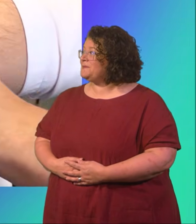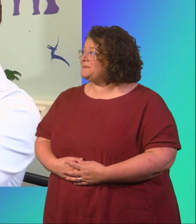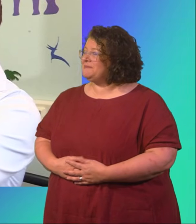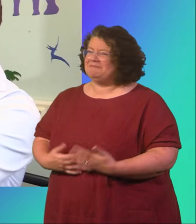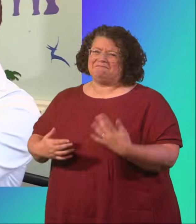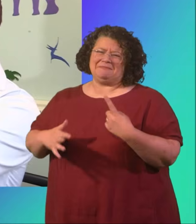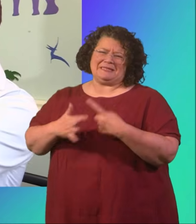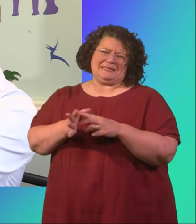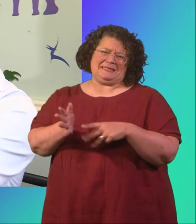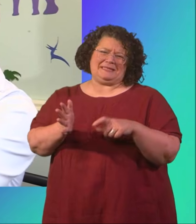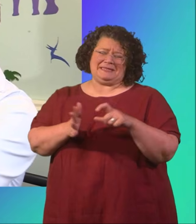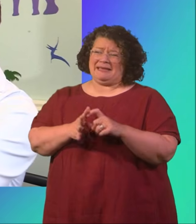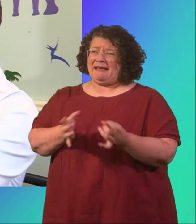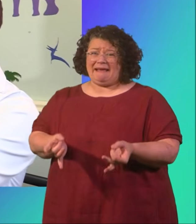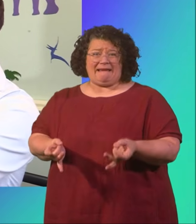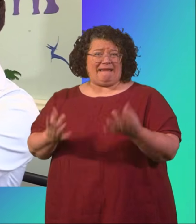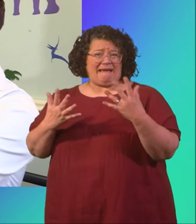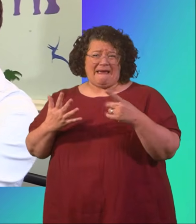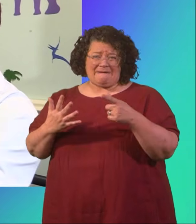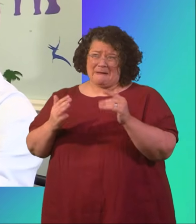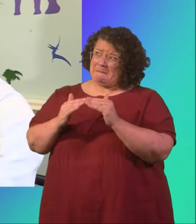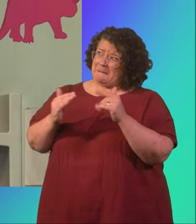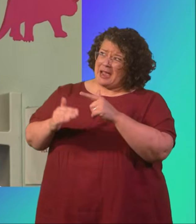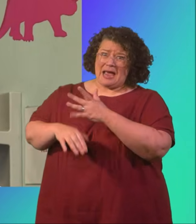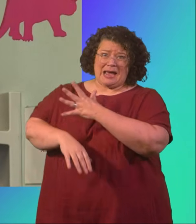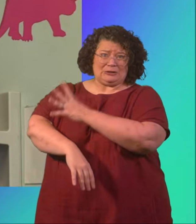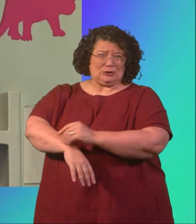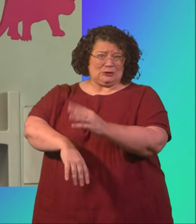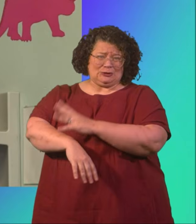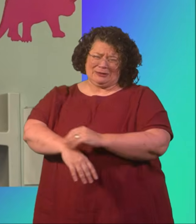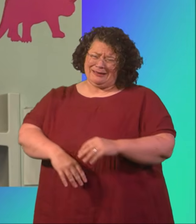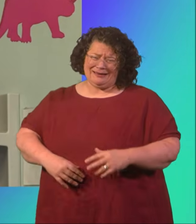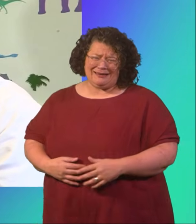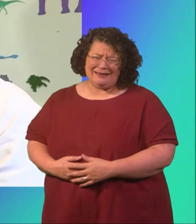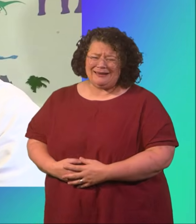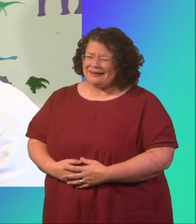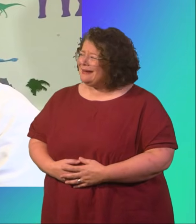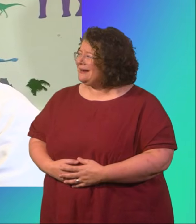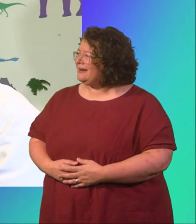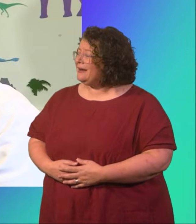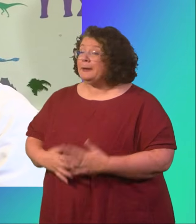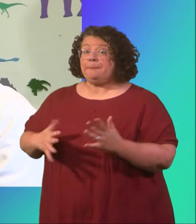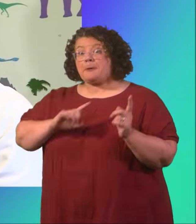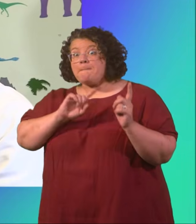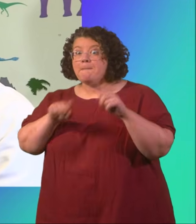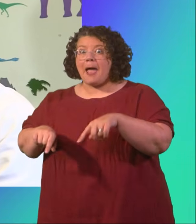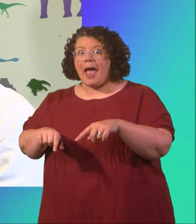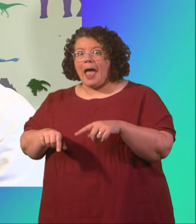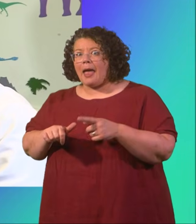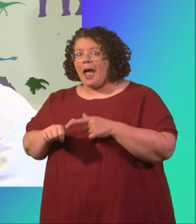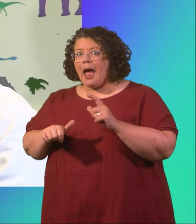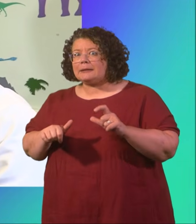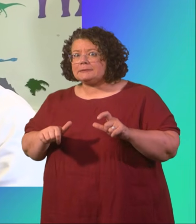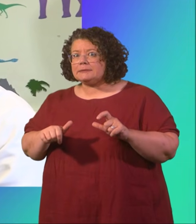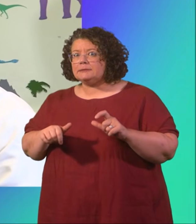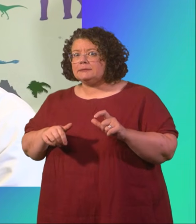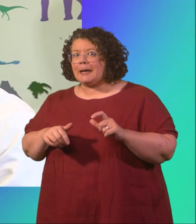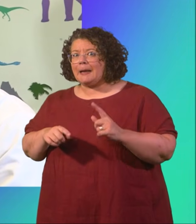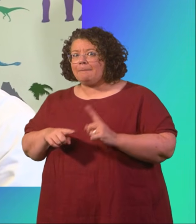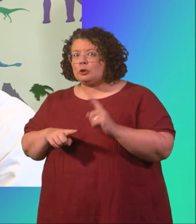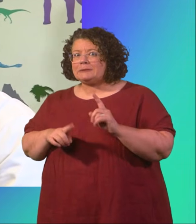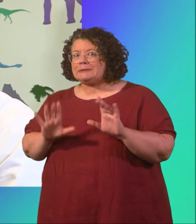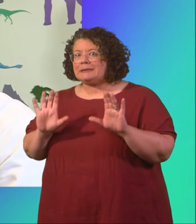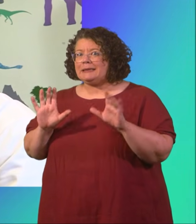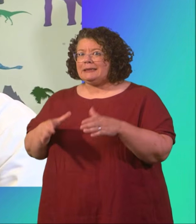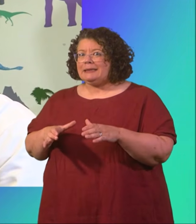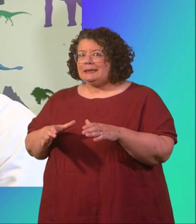Xand, give it up. You're never going to match that man. OK, it's time to head back to the Accident and Emergency Department. Let's see how our